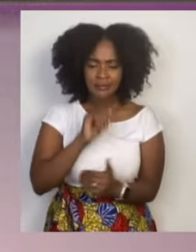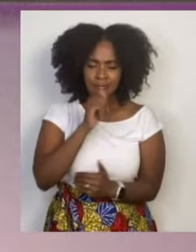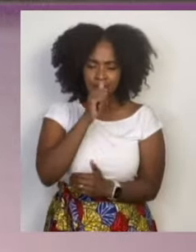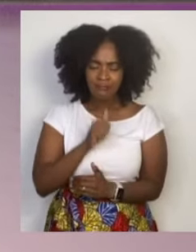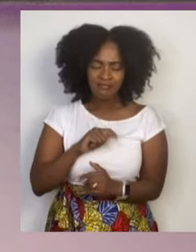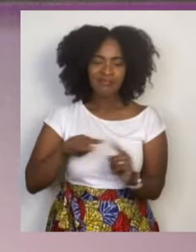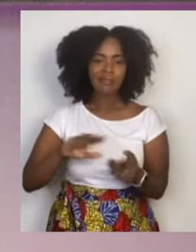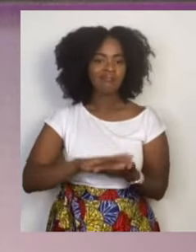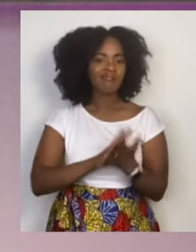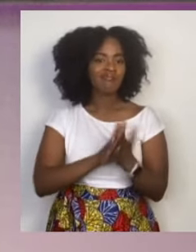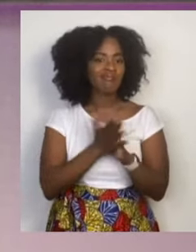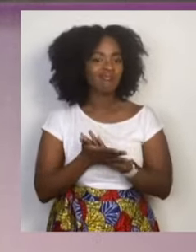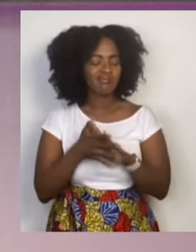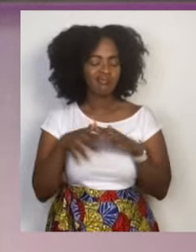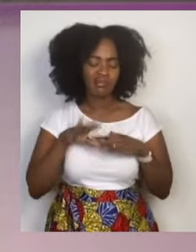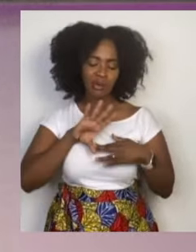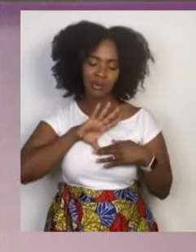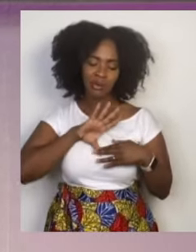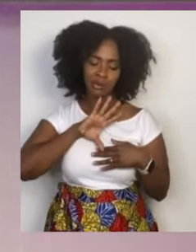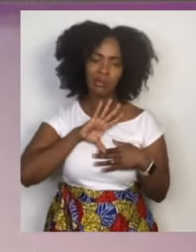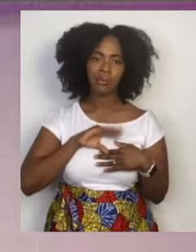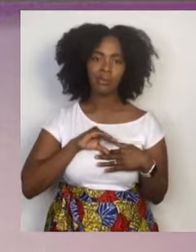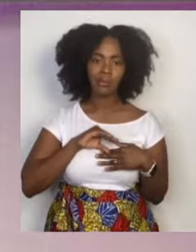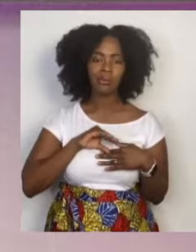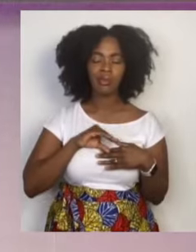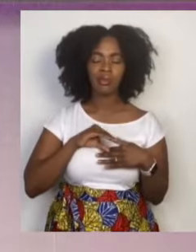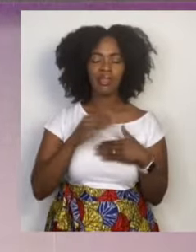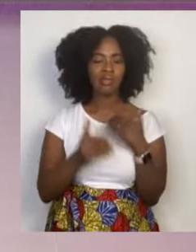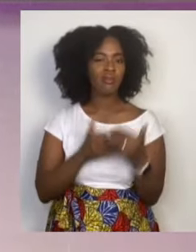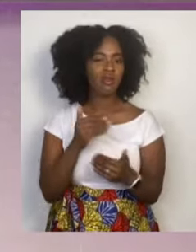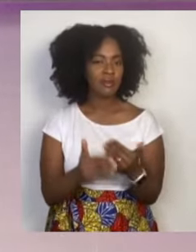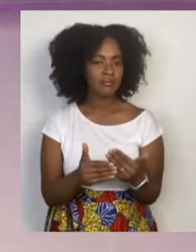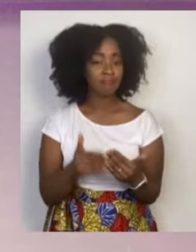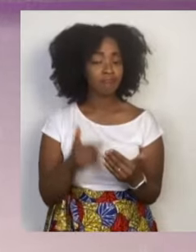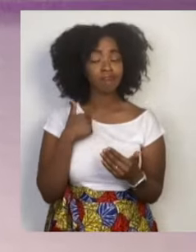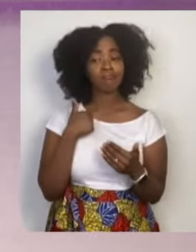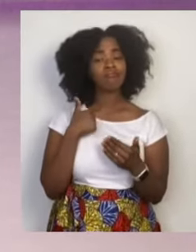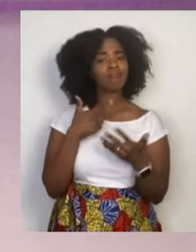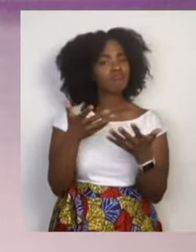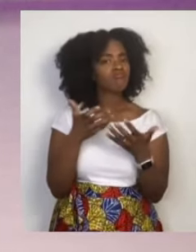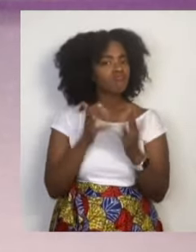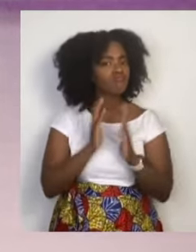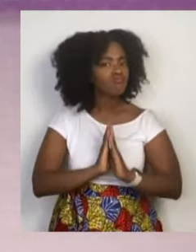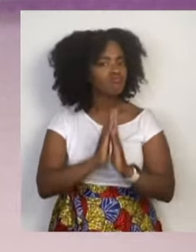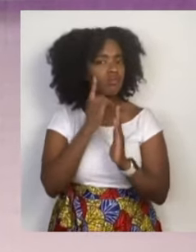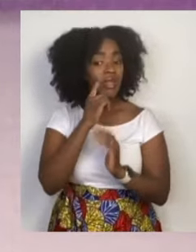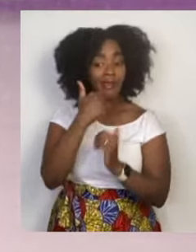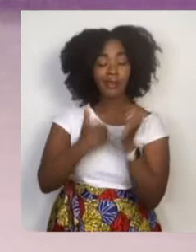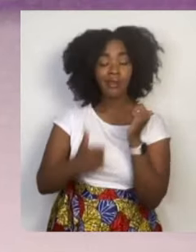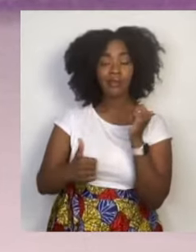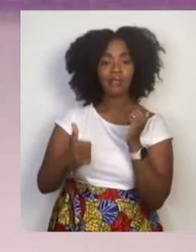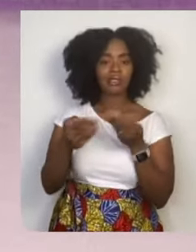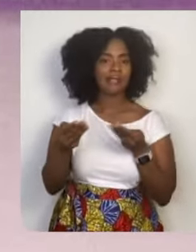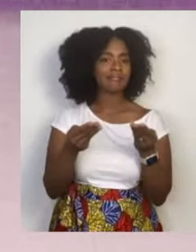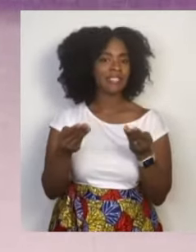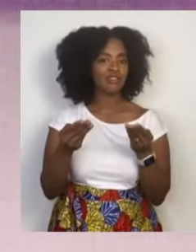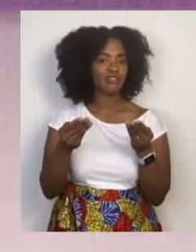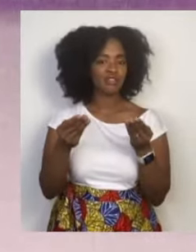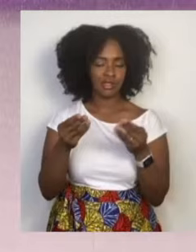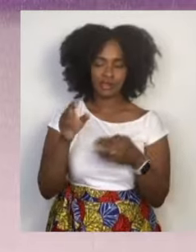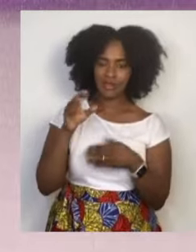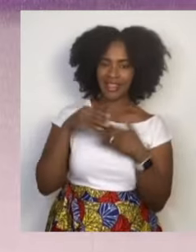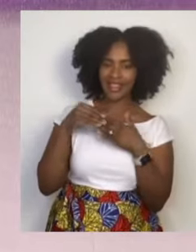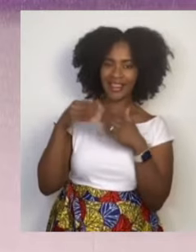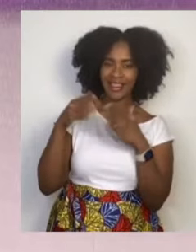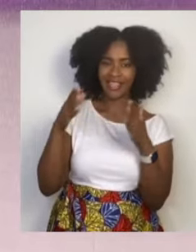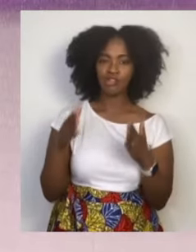every ministry leader this morning. Every leader in this place who leads